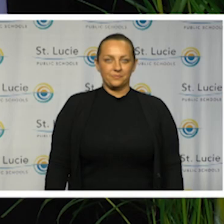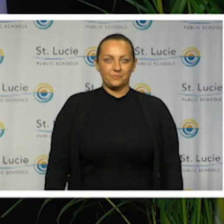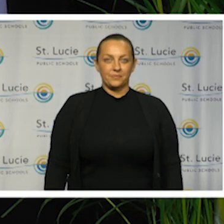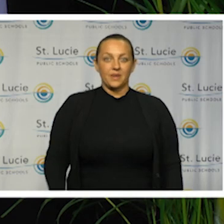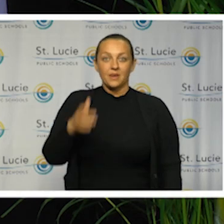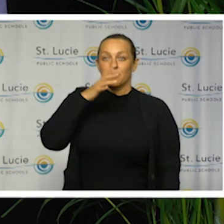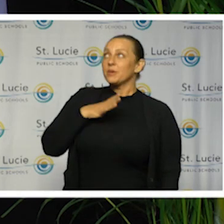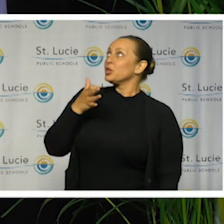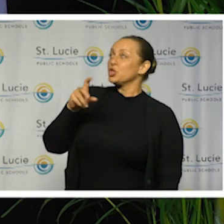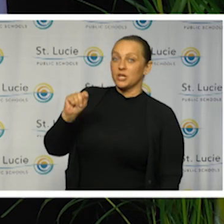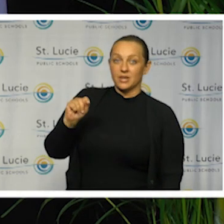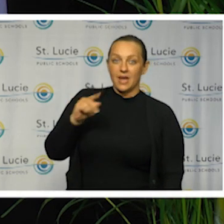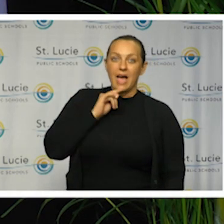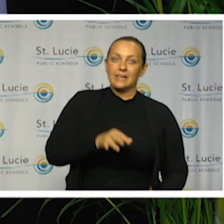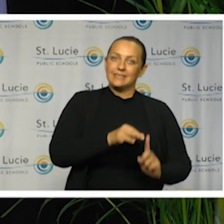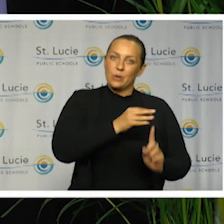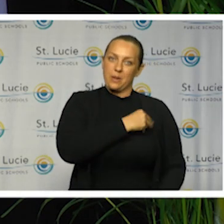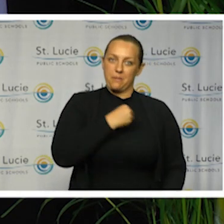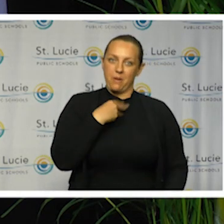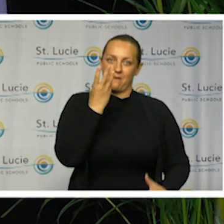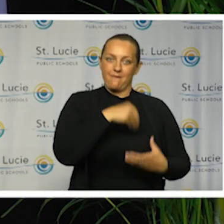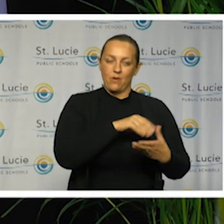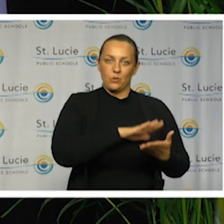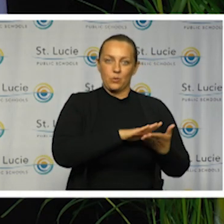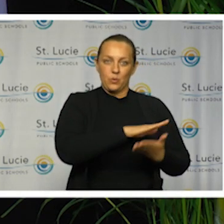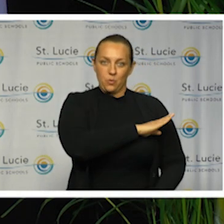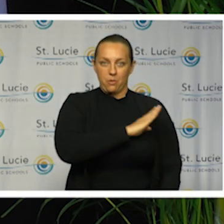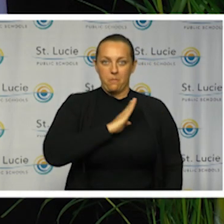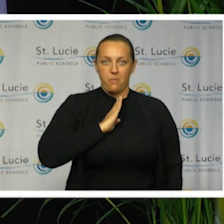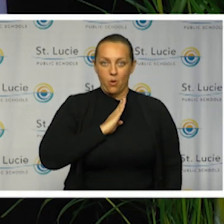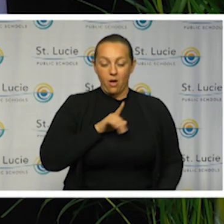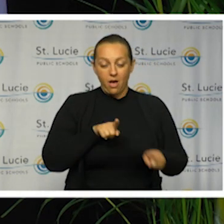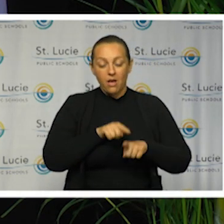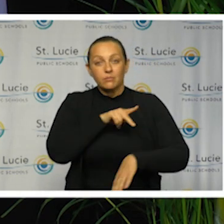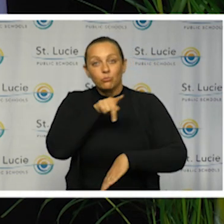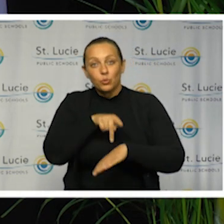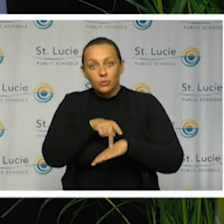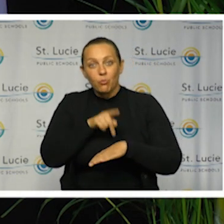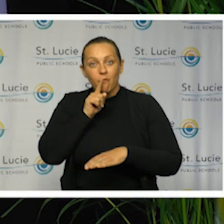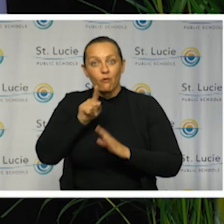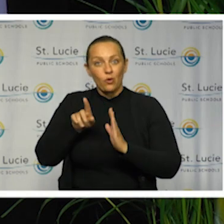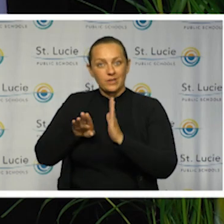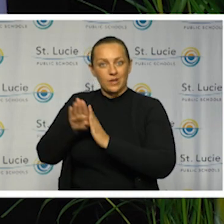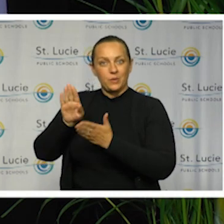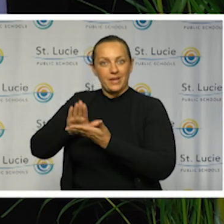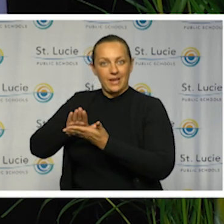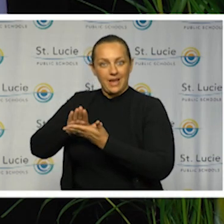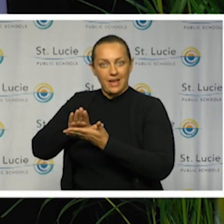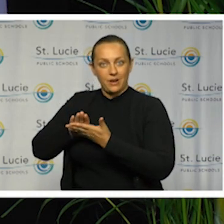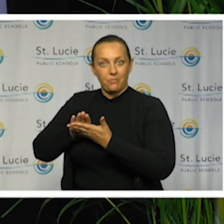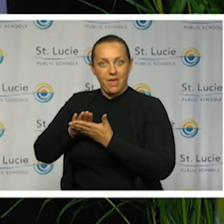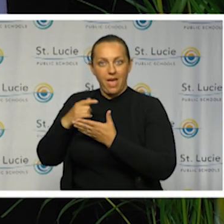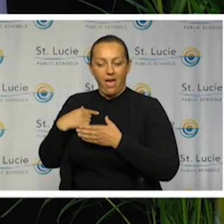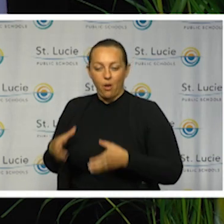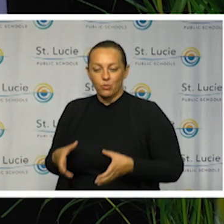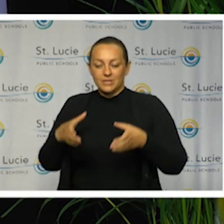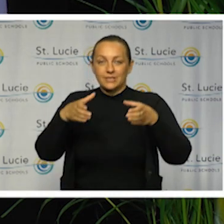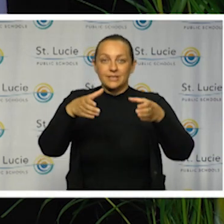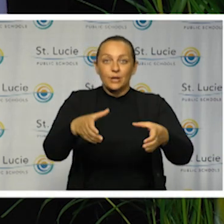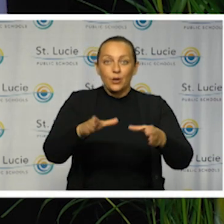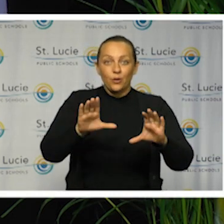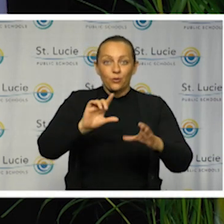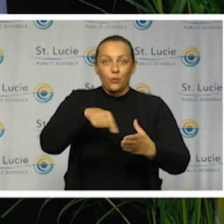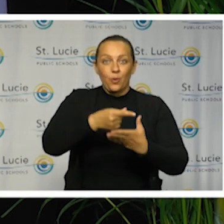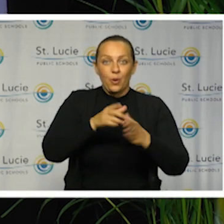Mr. Gent, distinguished members of the school board, as principal of Acceleration Academy, I present to you the graduating